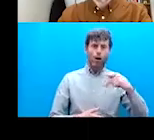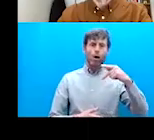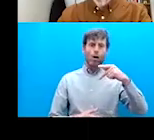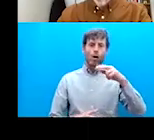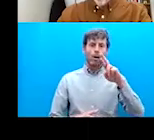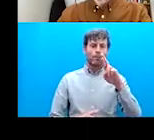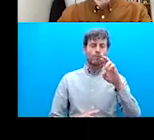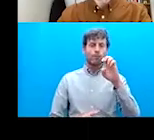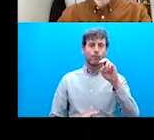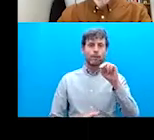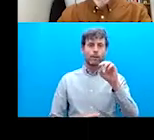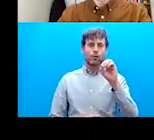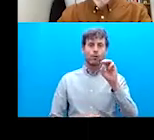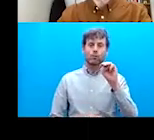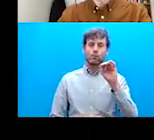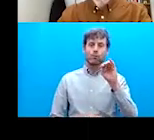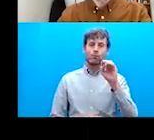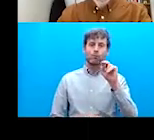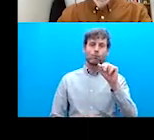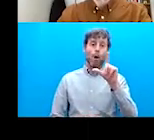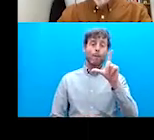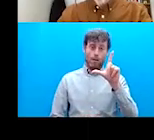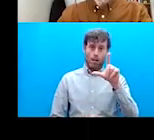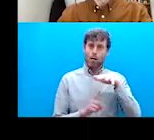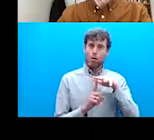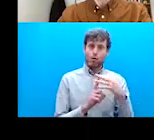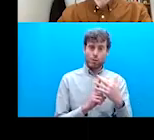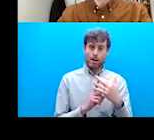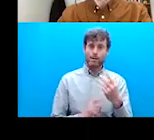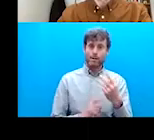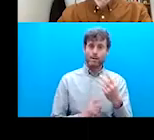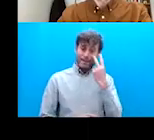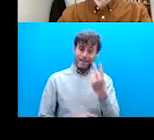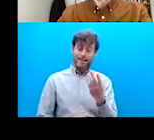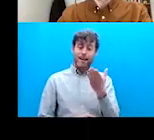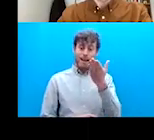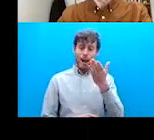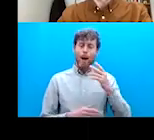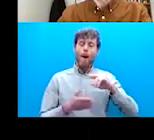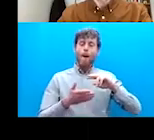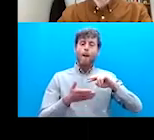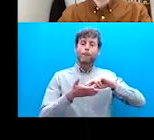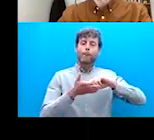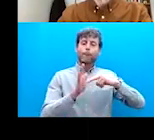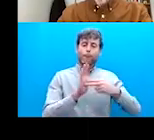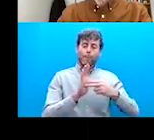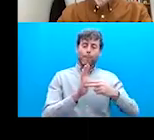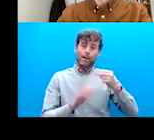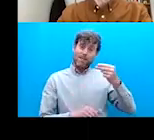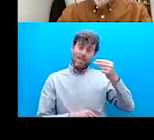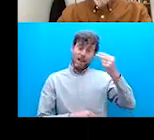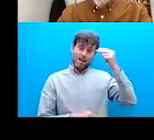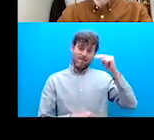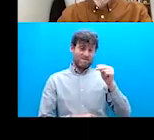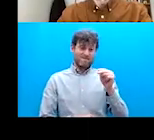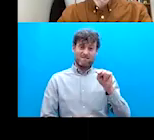between all four semantic conditions collapsed, where the meaning of the noun can be composed with that of the adjective, and the